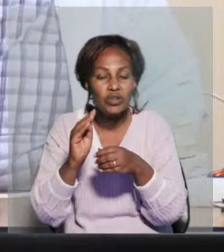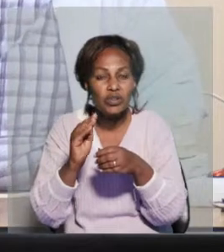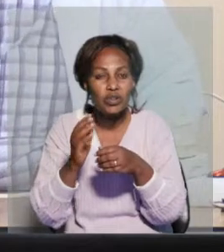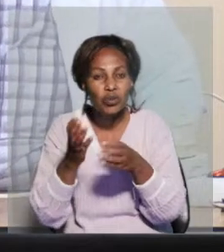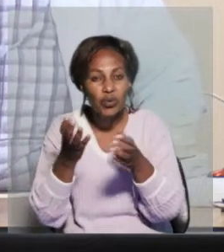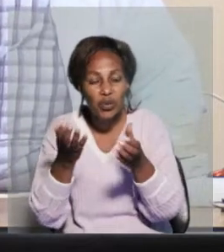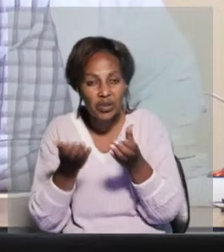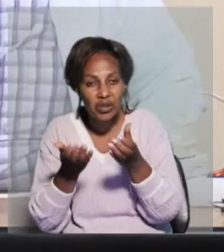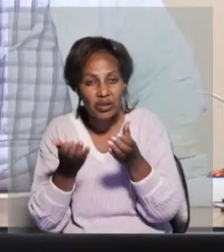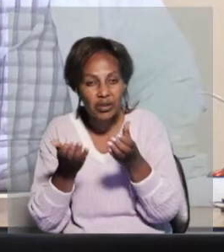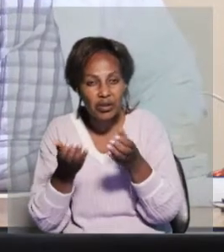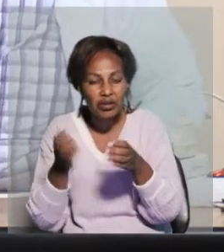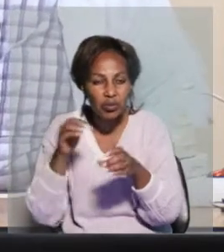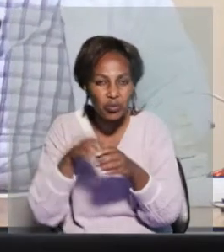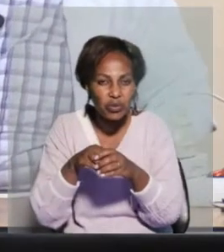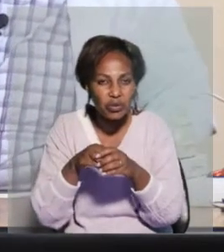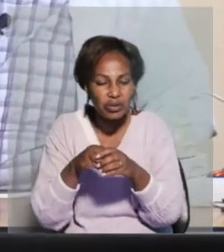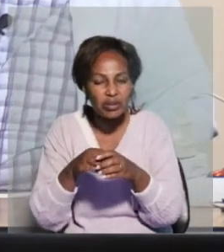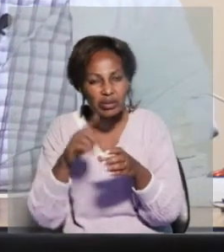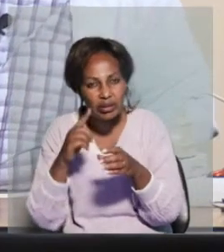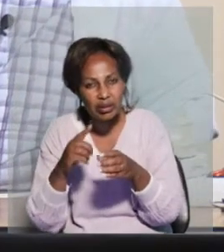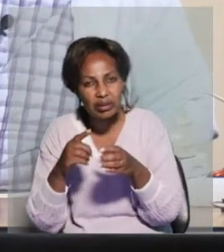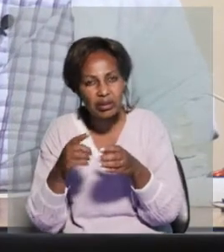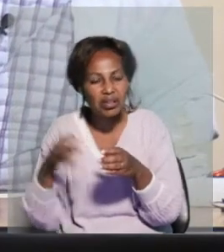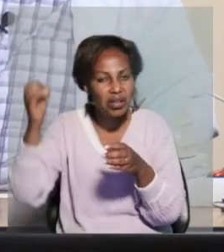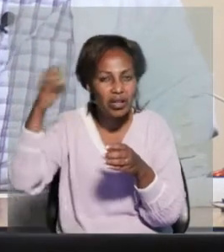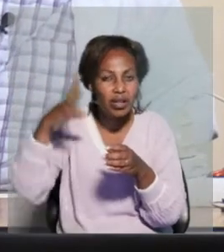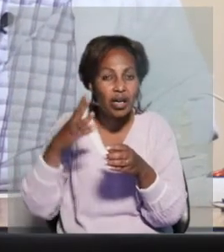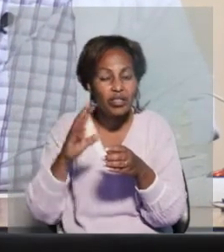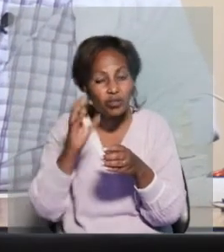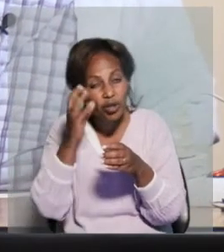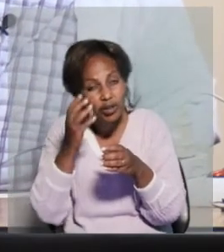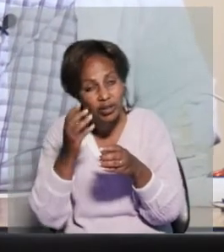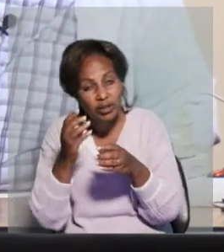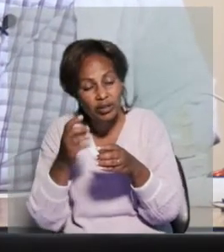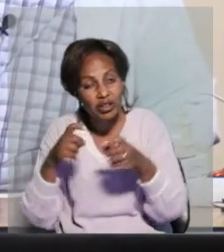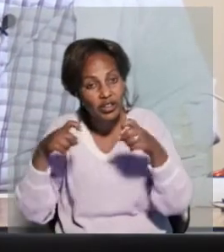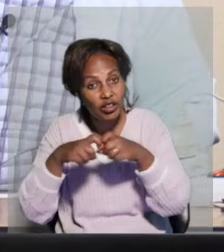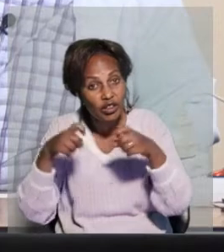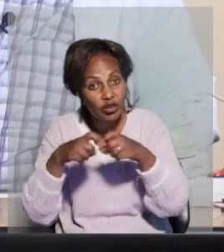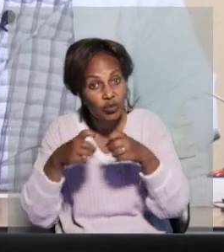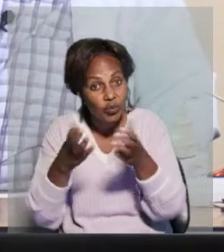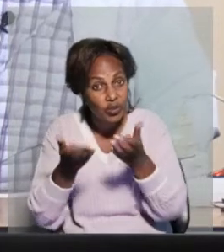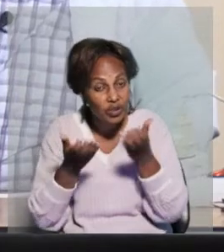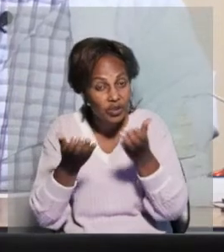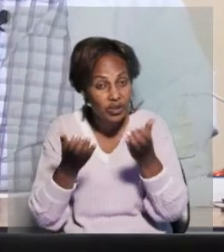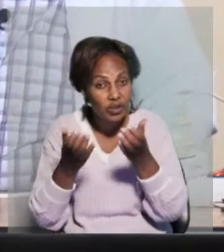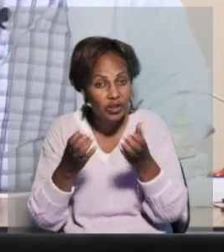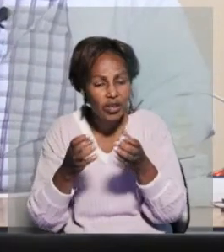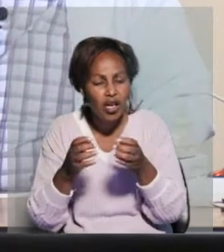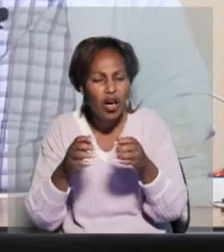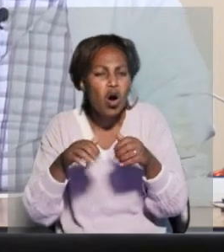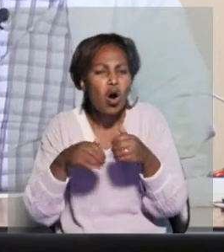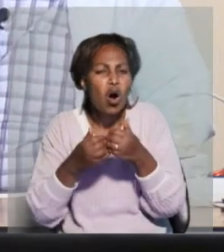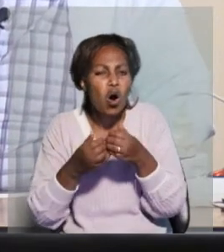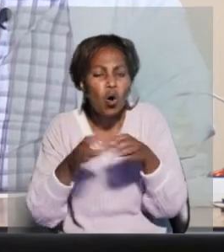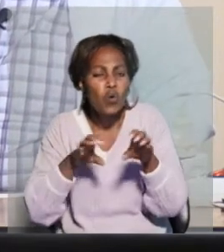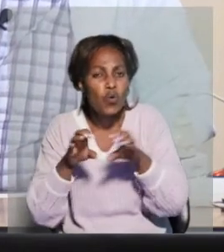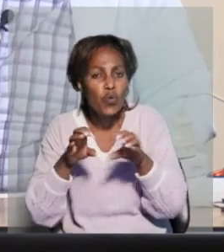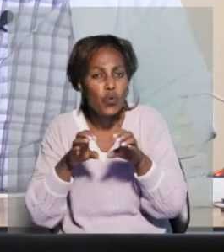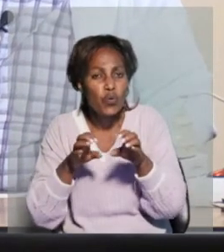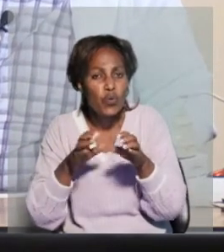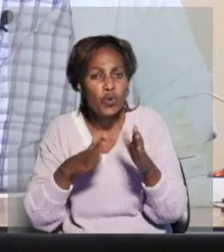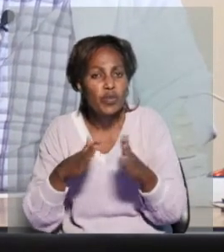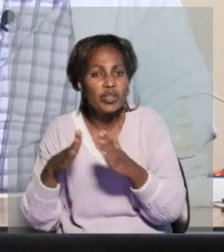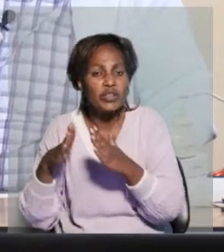input. This light bulb requires electrical input. Yeah. How do we manage